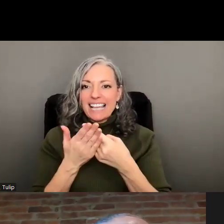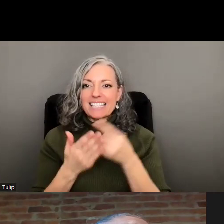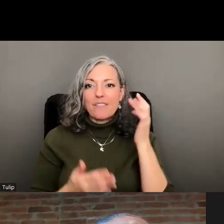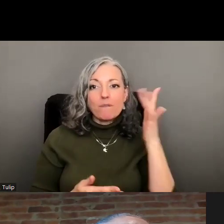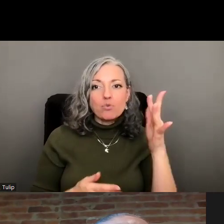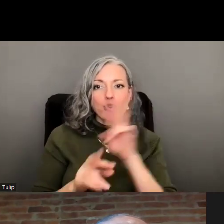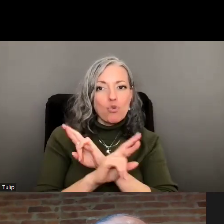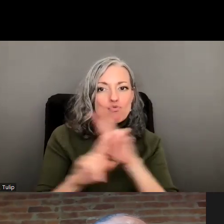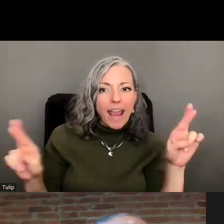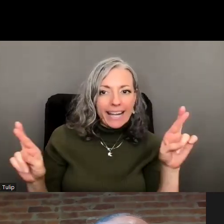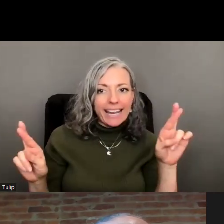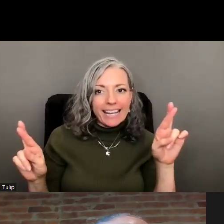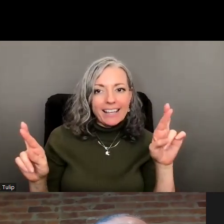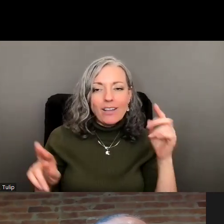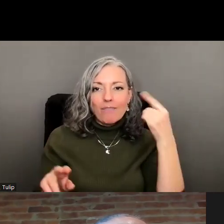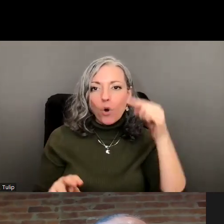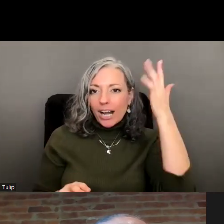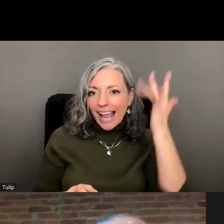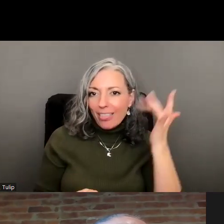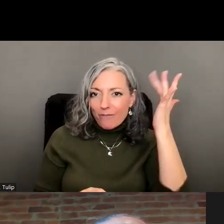future-ready California.